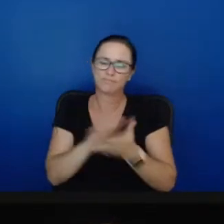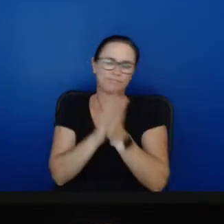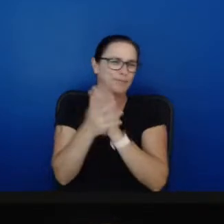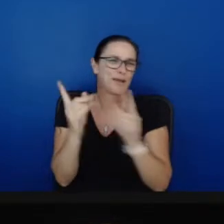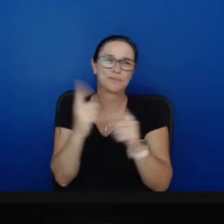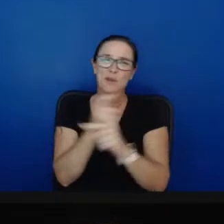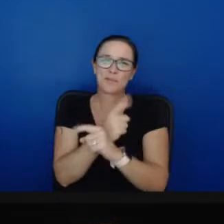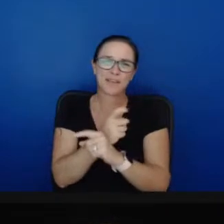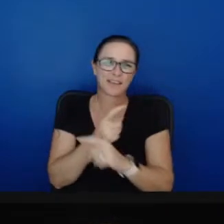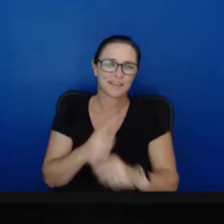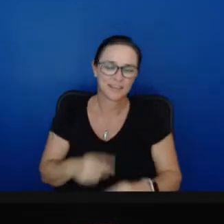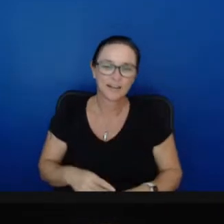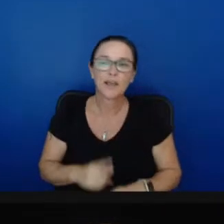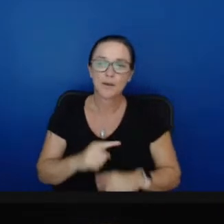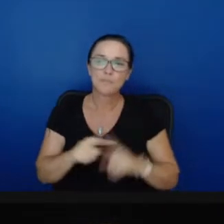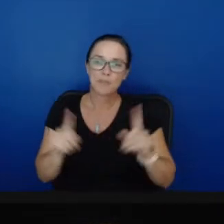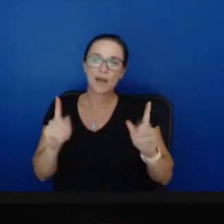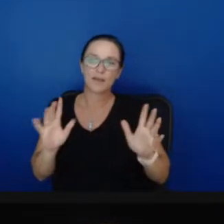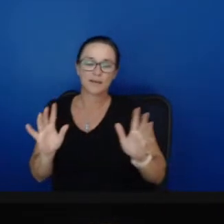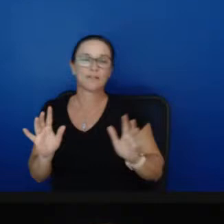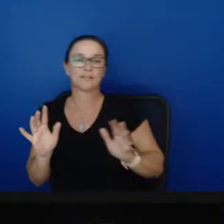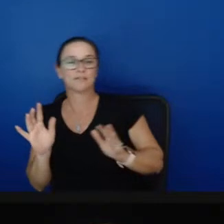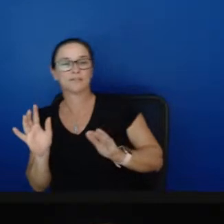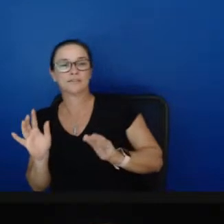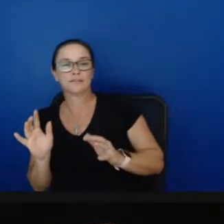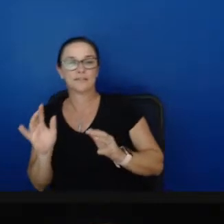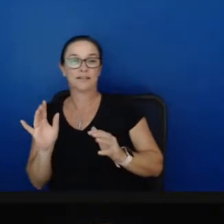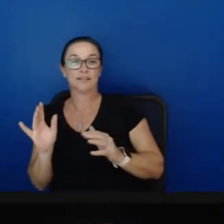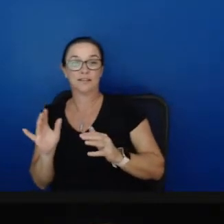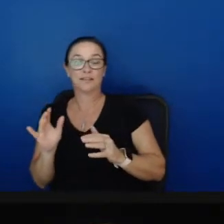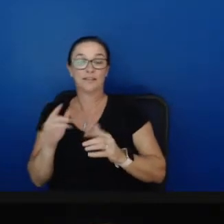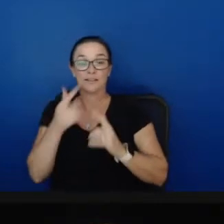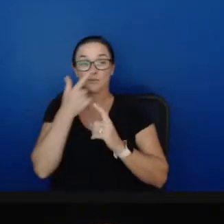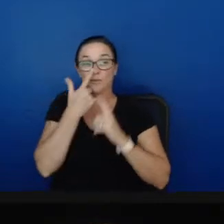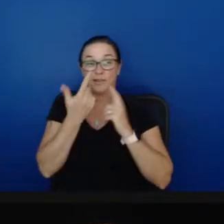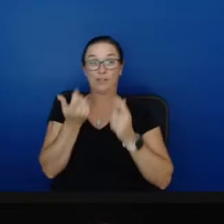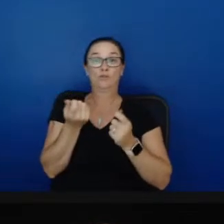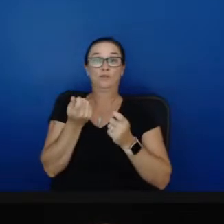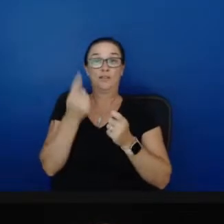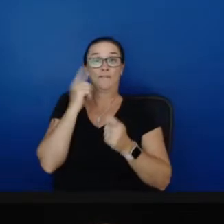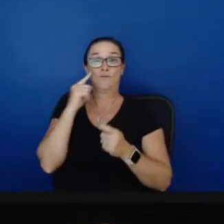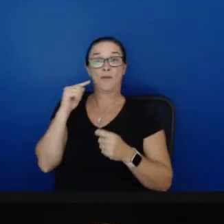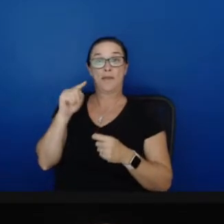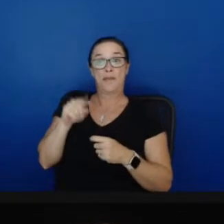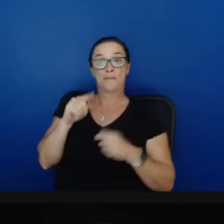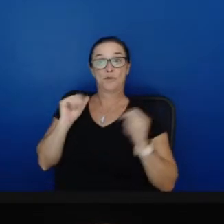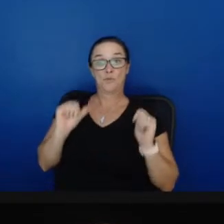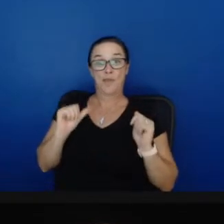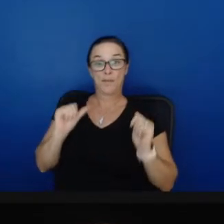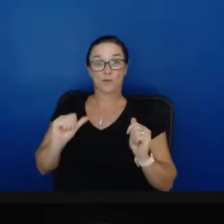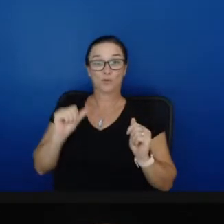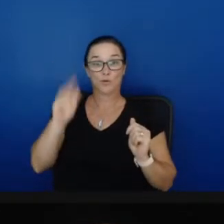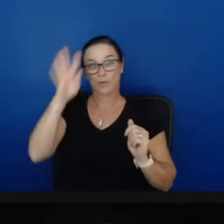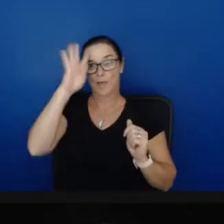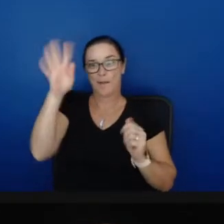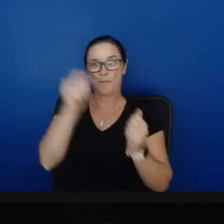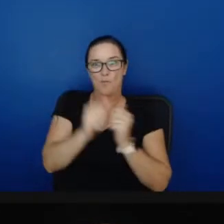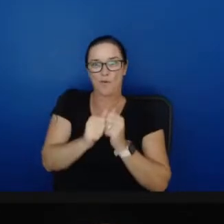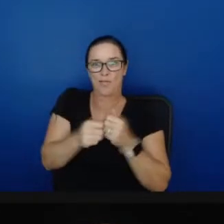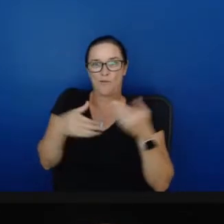at that, but pretty novel for him to devise a technique and deploy